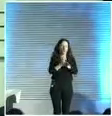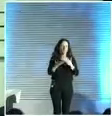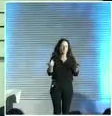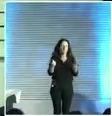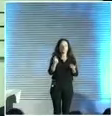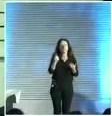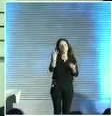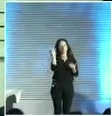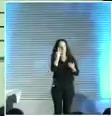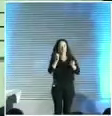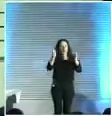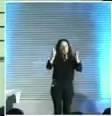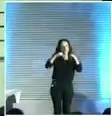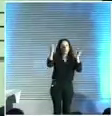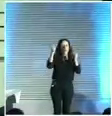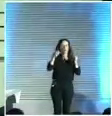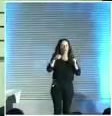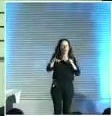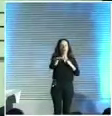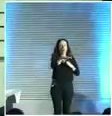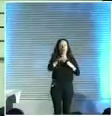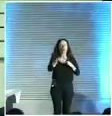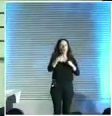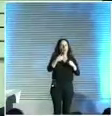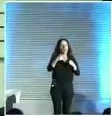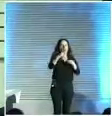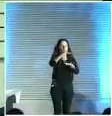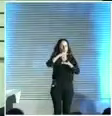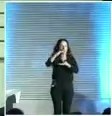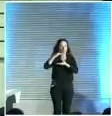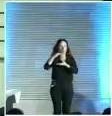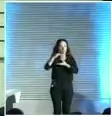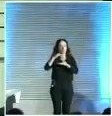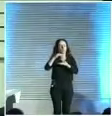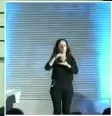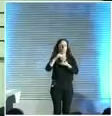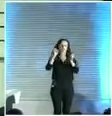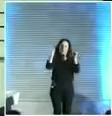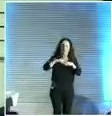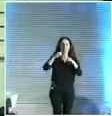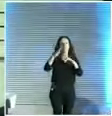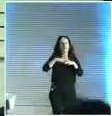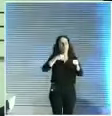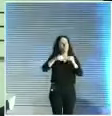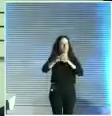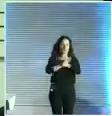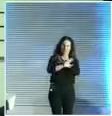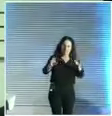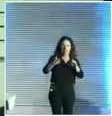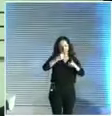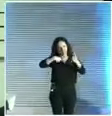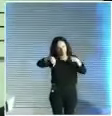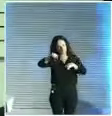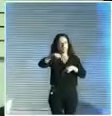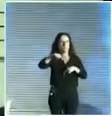We provide them a contract to be sure that each of our hotel have a rechargeable